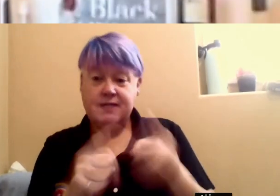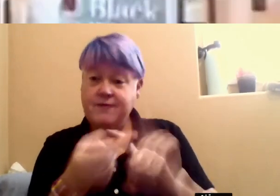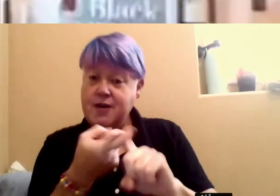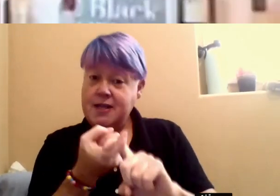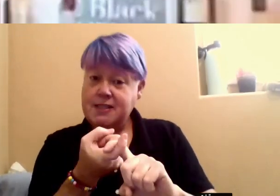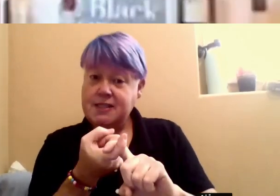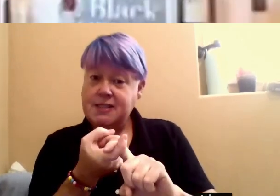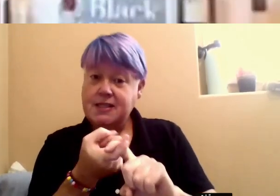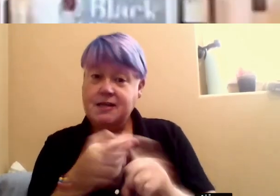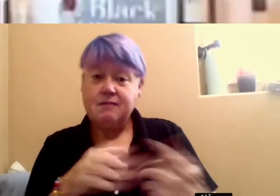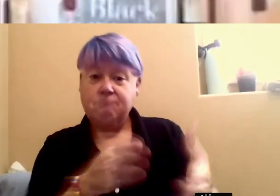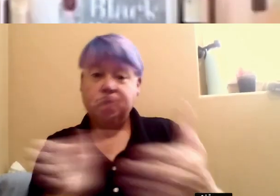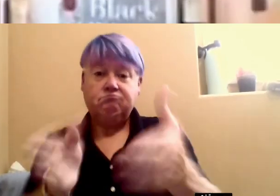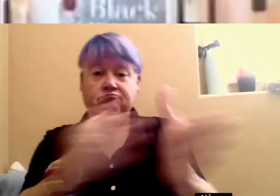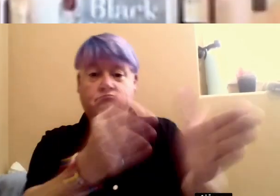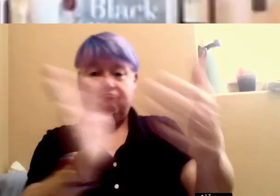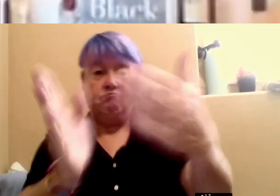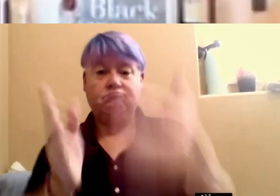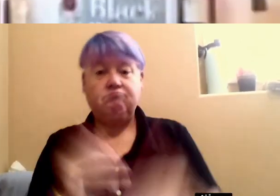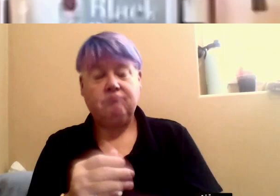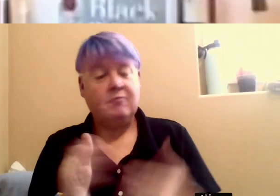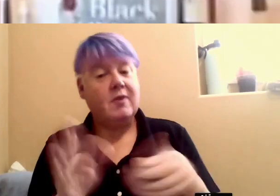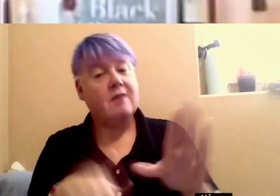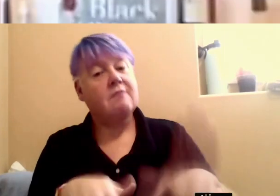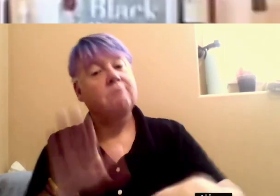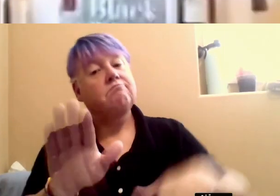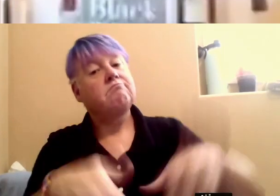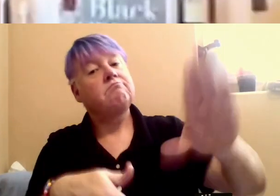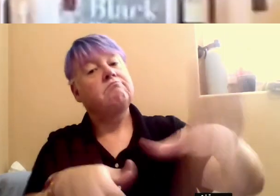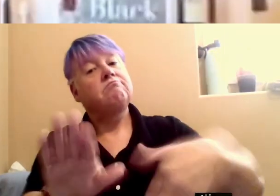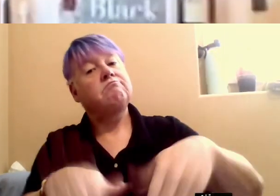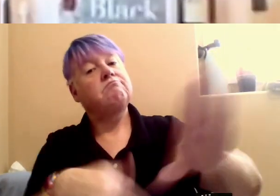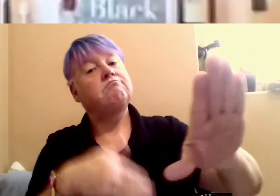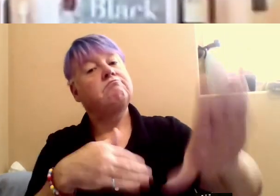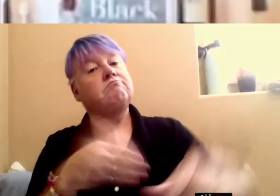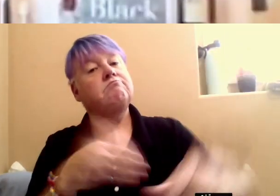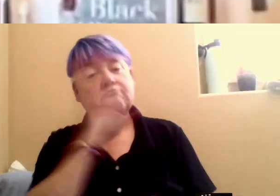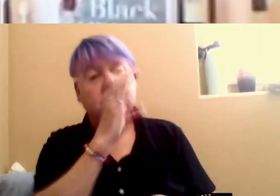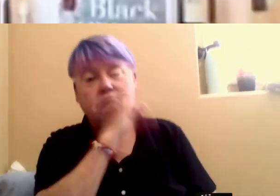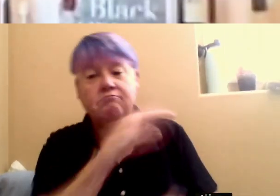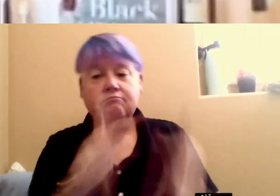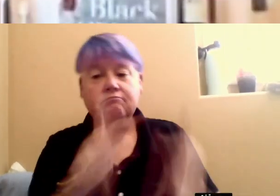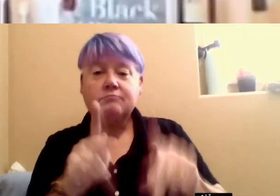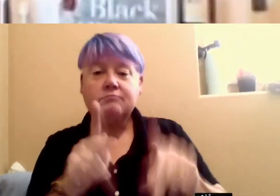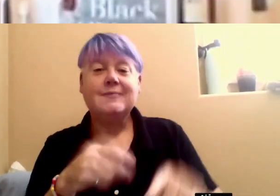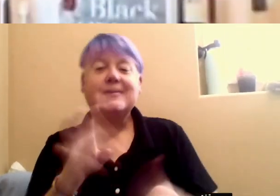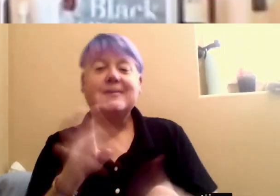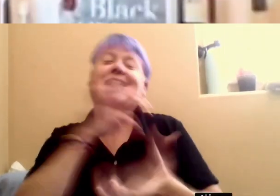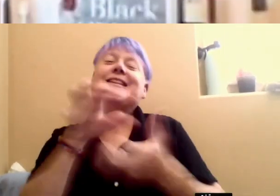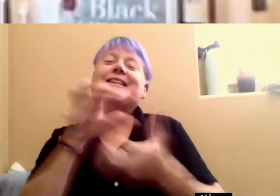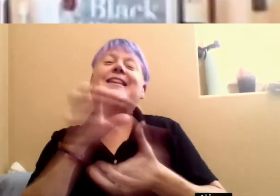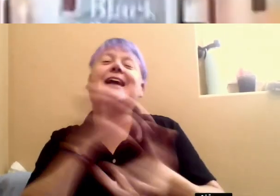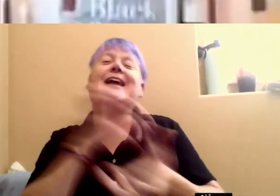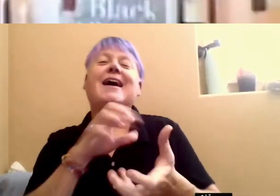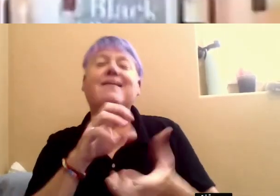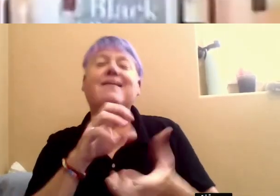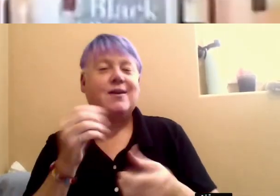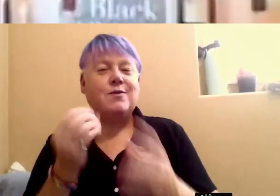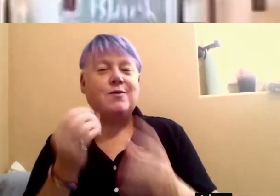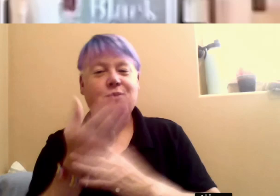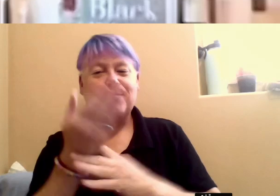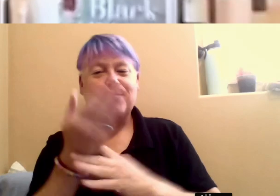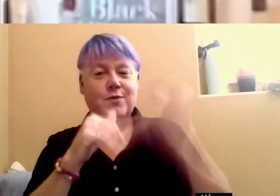the hallways with his easy stride and seeks people out. He's got a laugh that echoes through the building. You know when